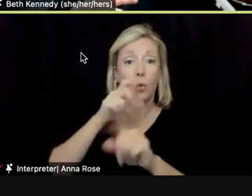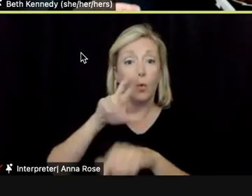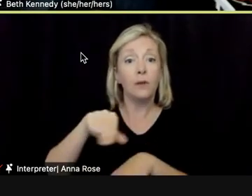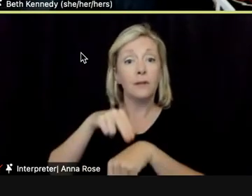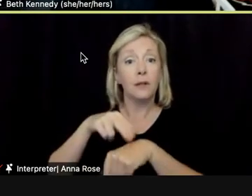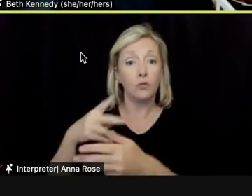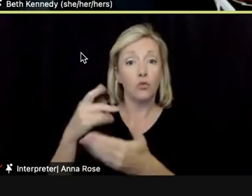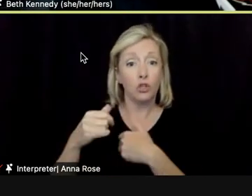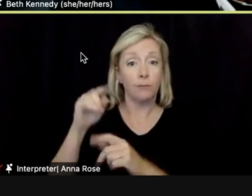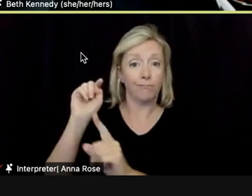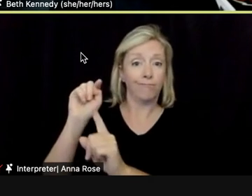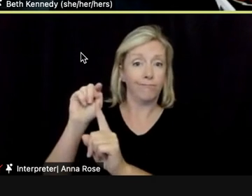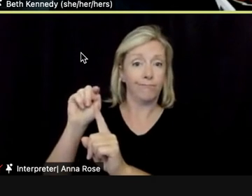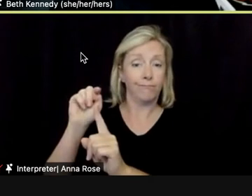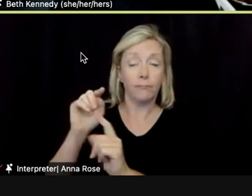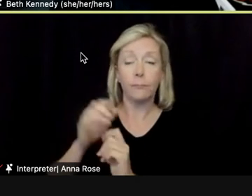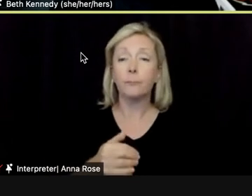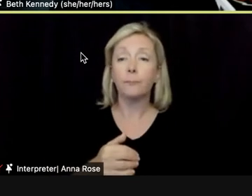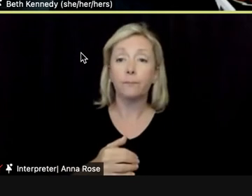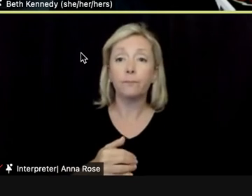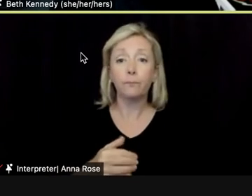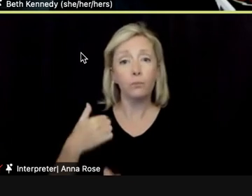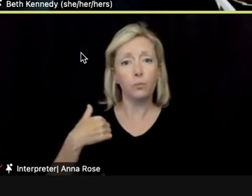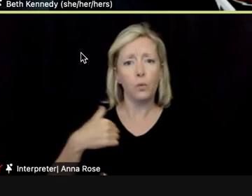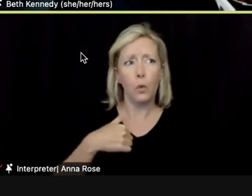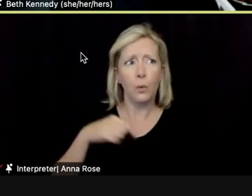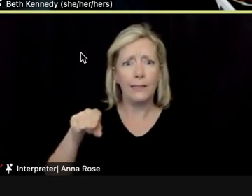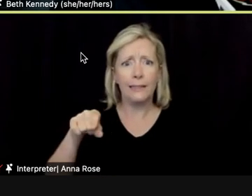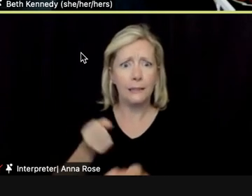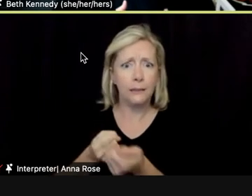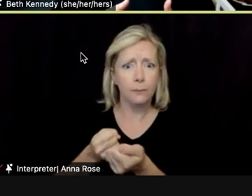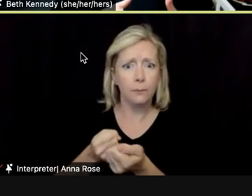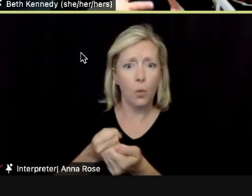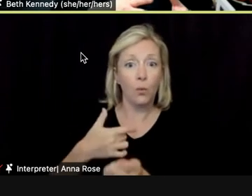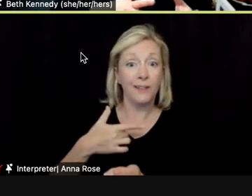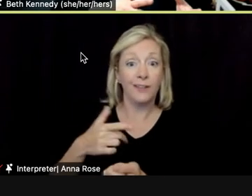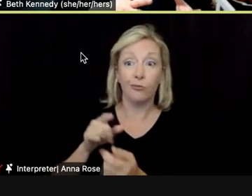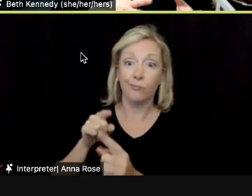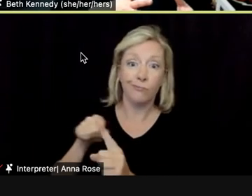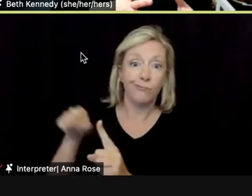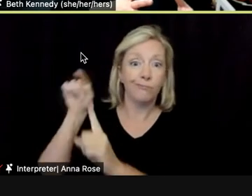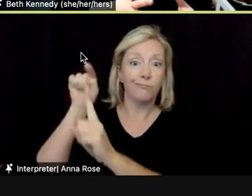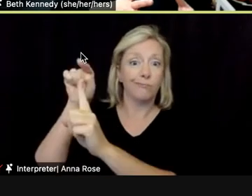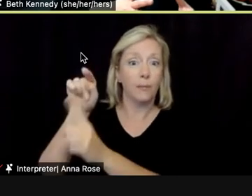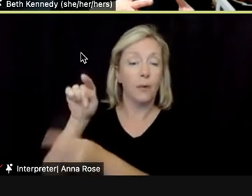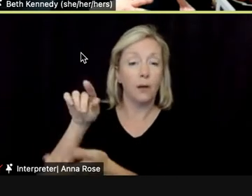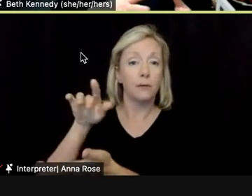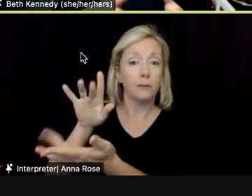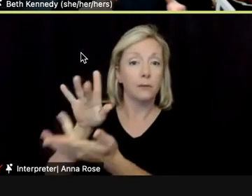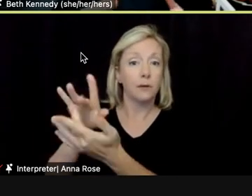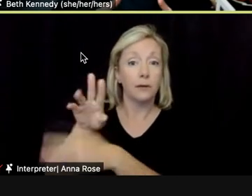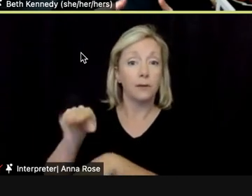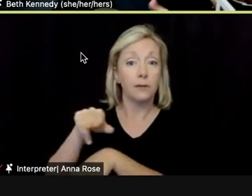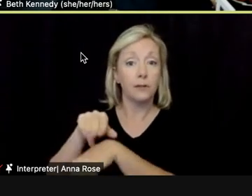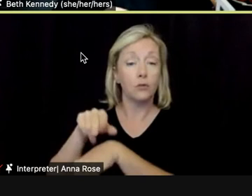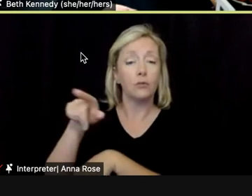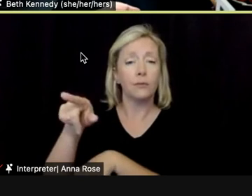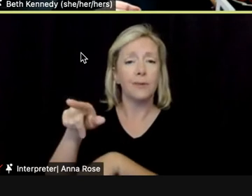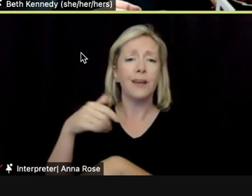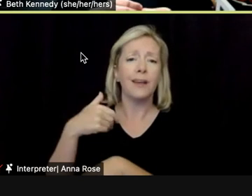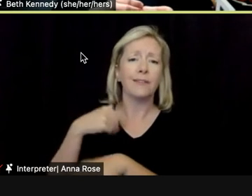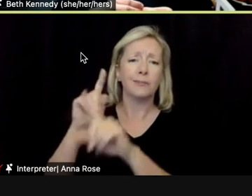project. And one of the things that they do is help to provide info